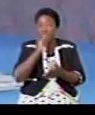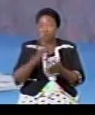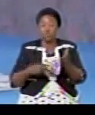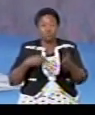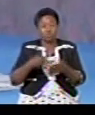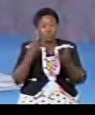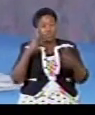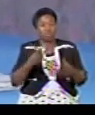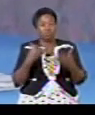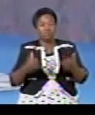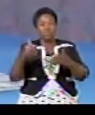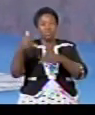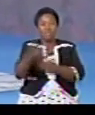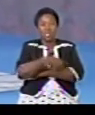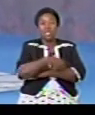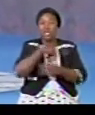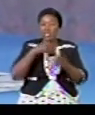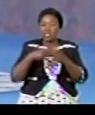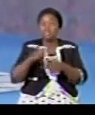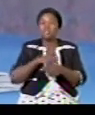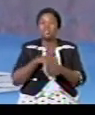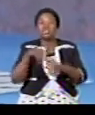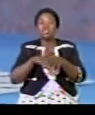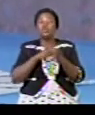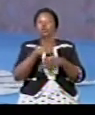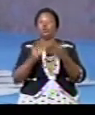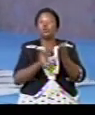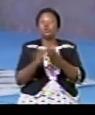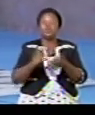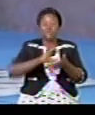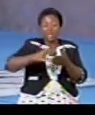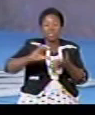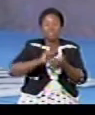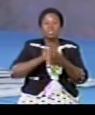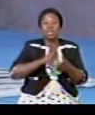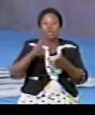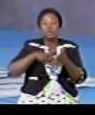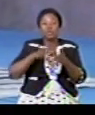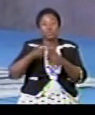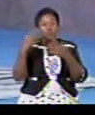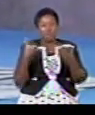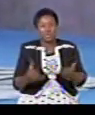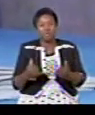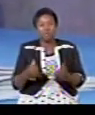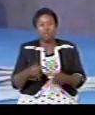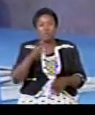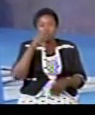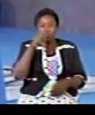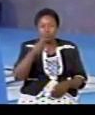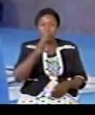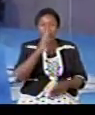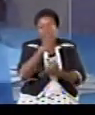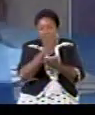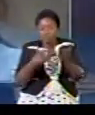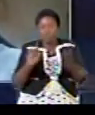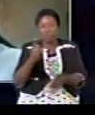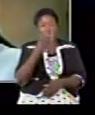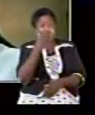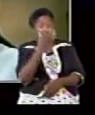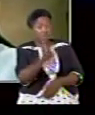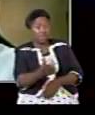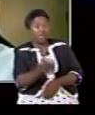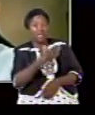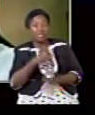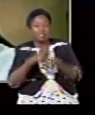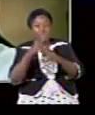today. And in those lines that I read to you now, you are somewhere there and you are going